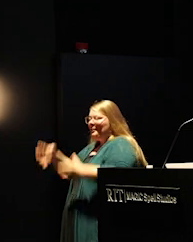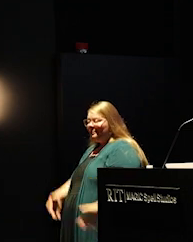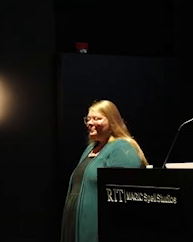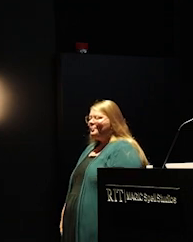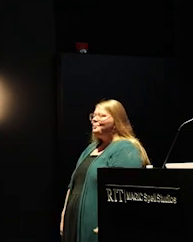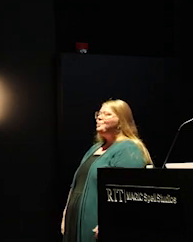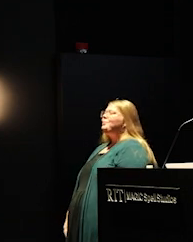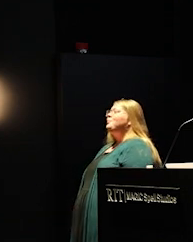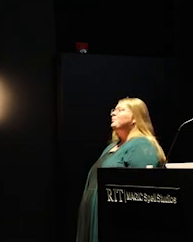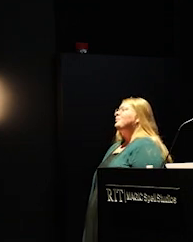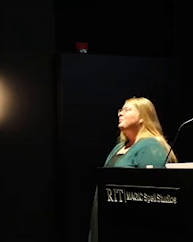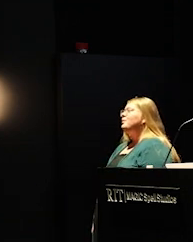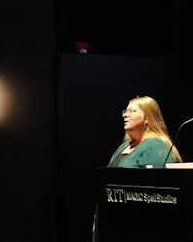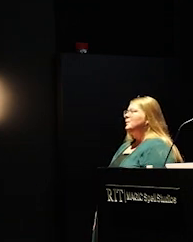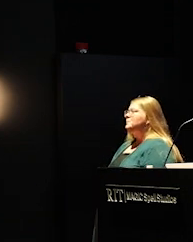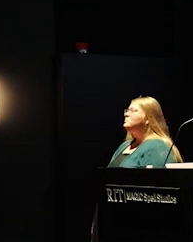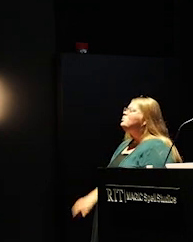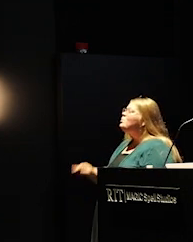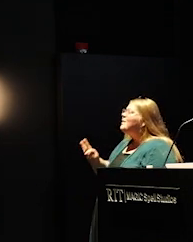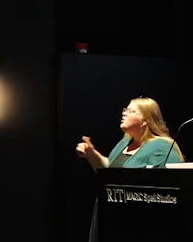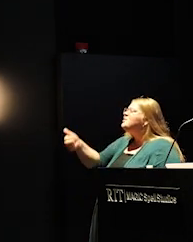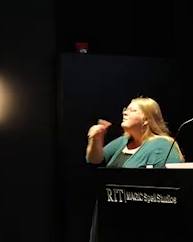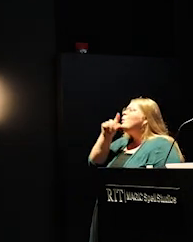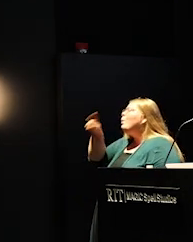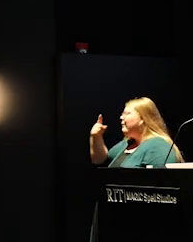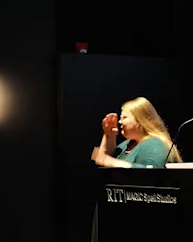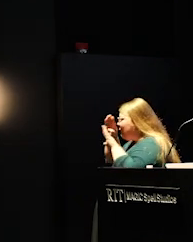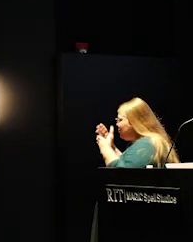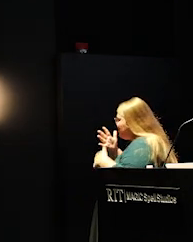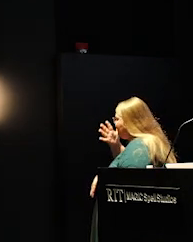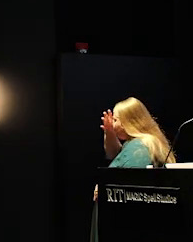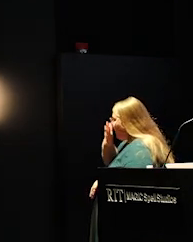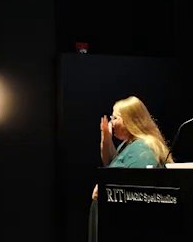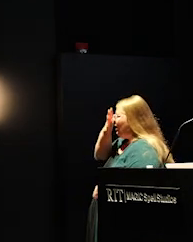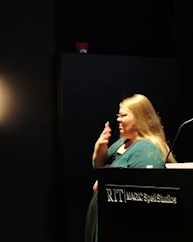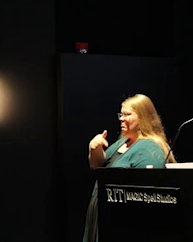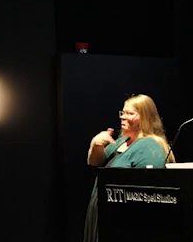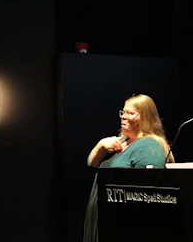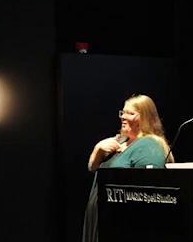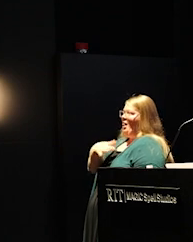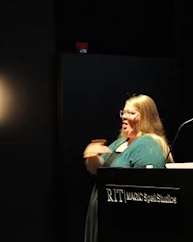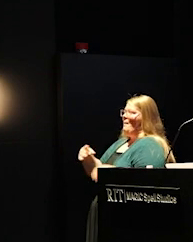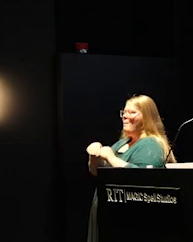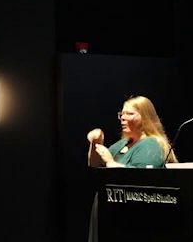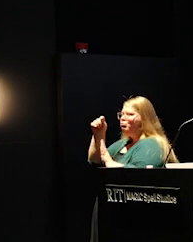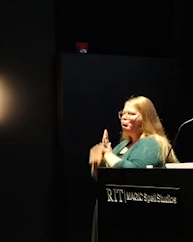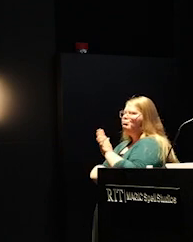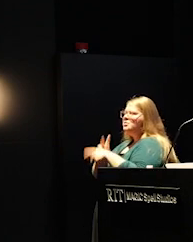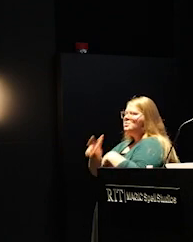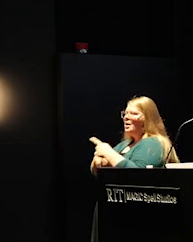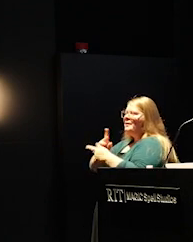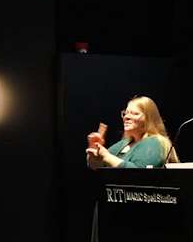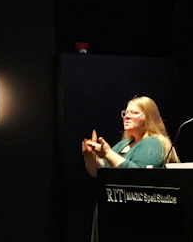are a designer like I am, and you like more than the aesthetic and how the thing works, we do kegged cocktails here because of